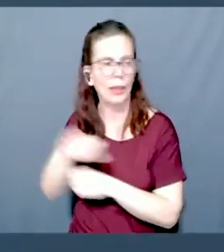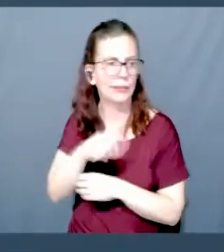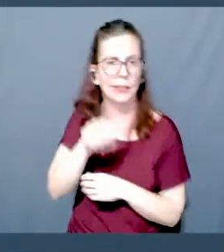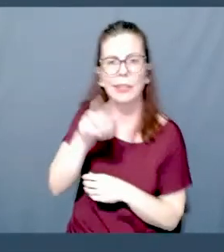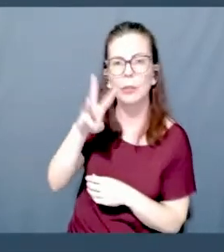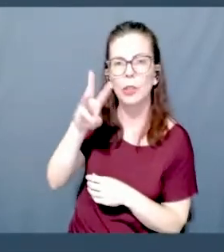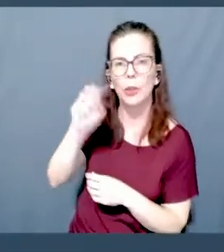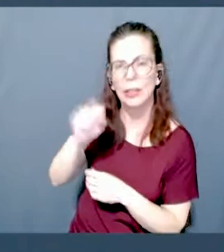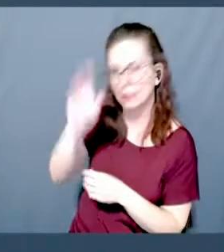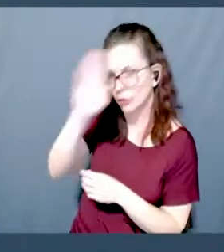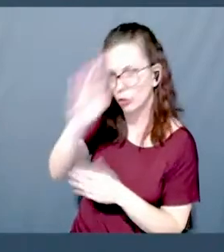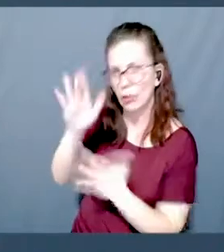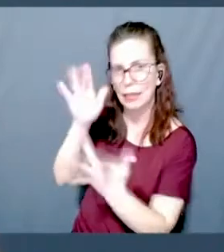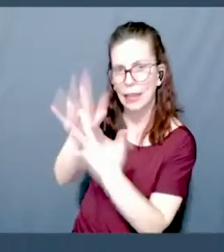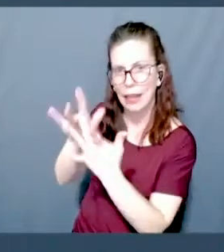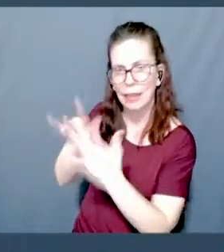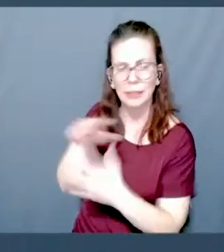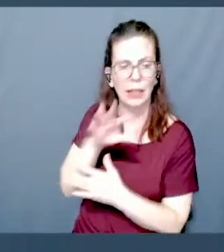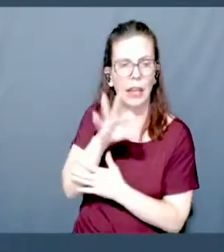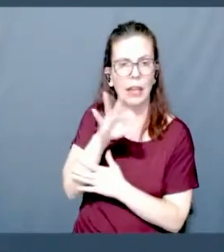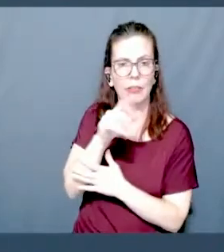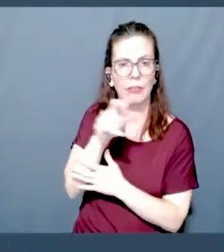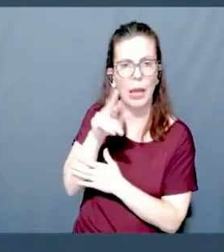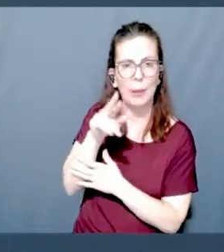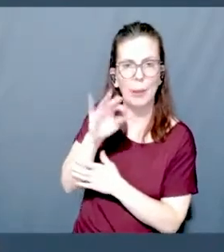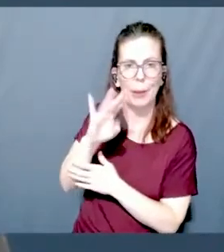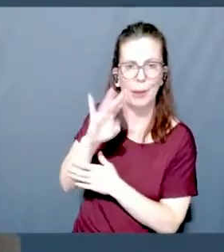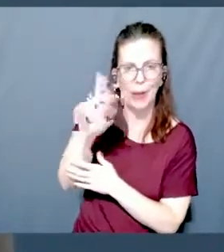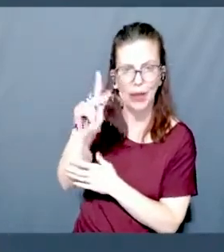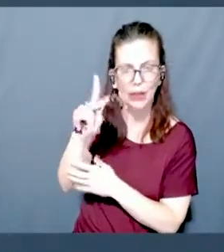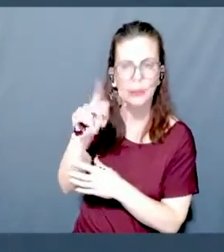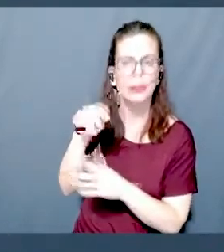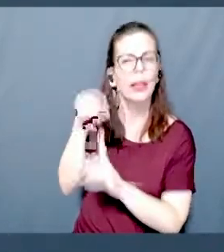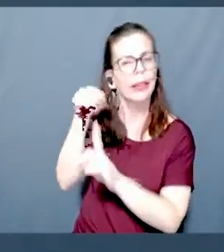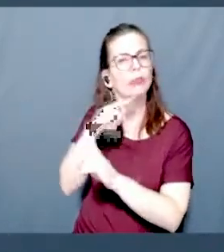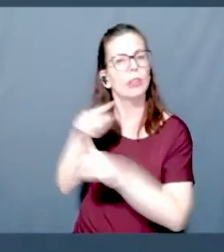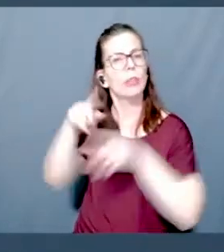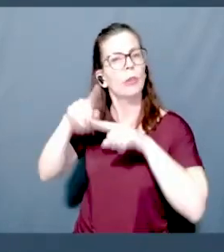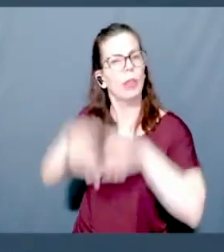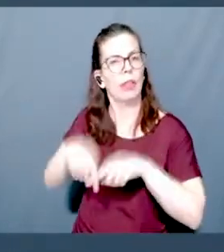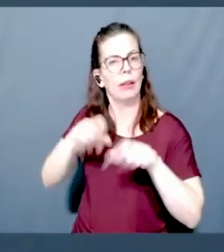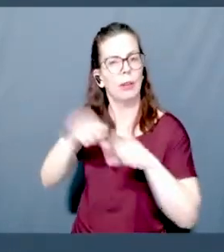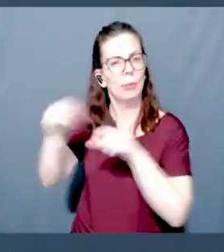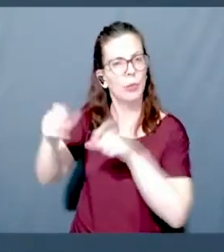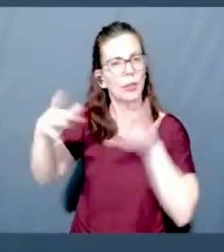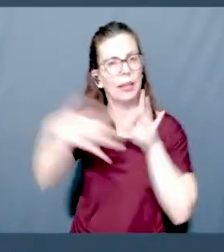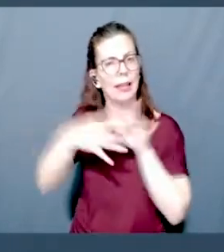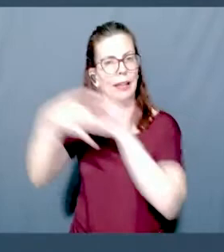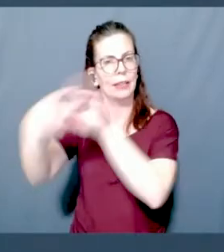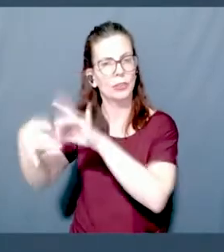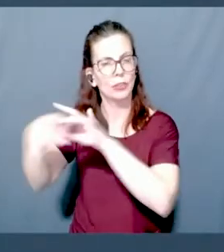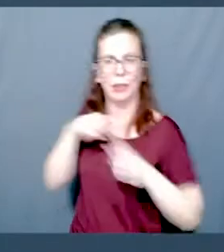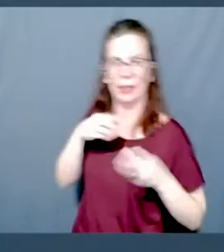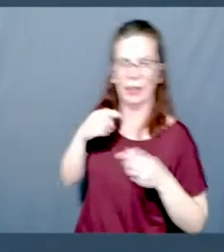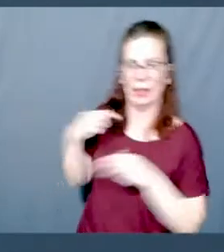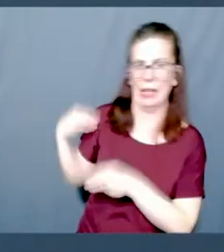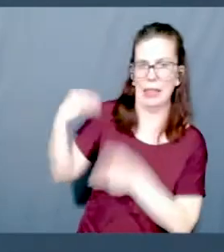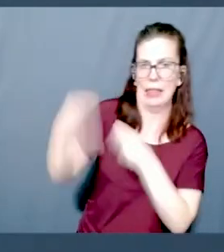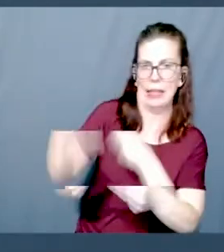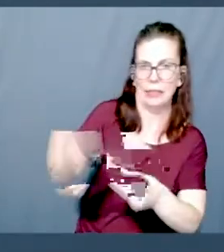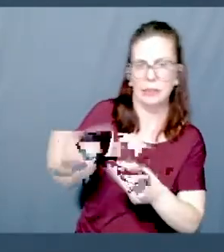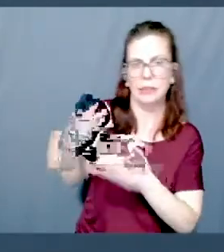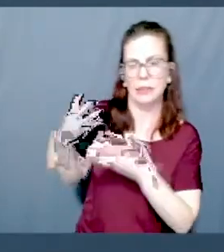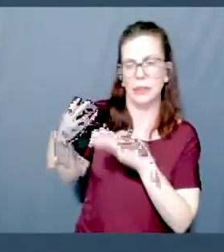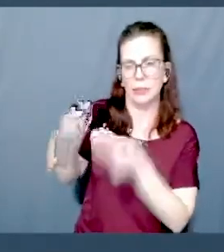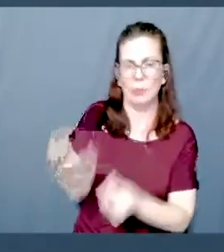fiber-backed, really reliable connections. Again, replacing legacy on-premise equipment that would traditionally be very expensive and